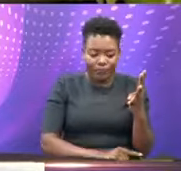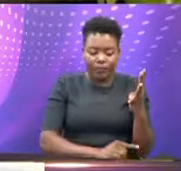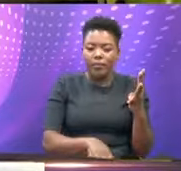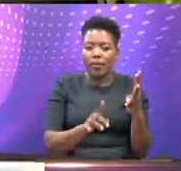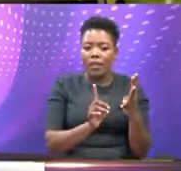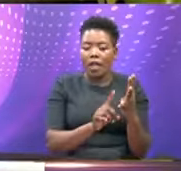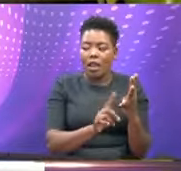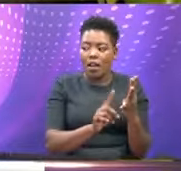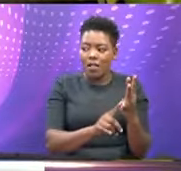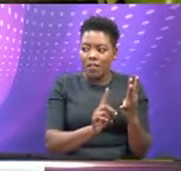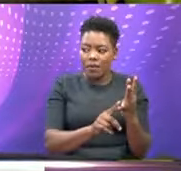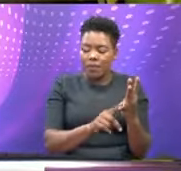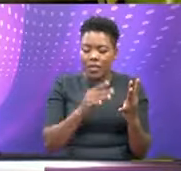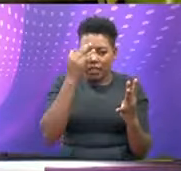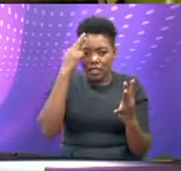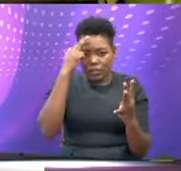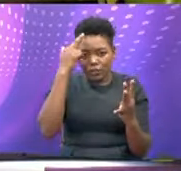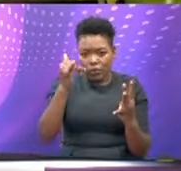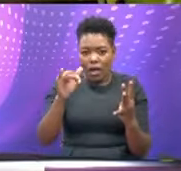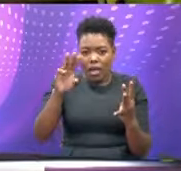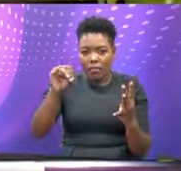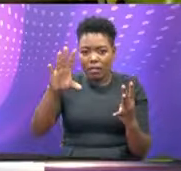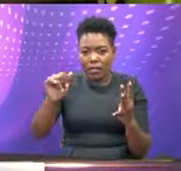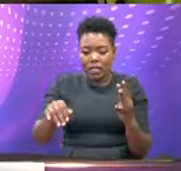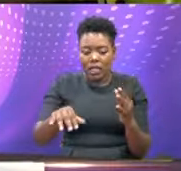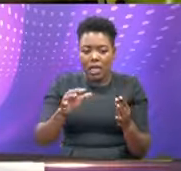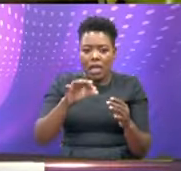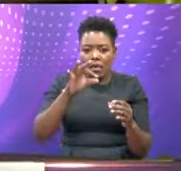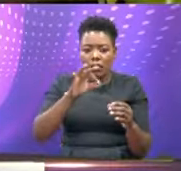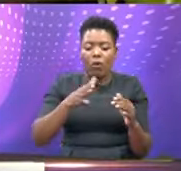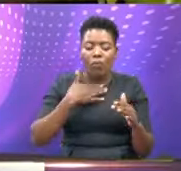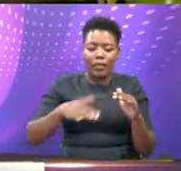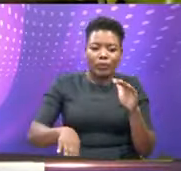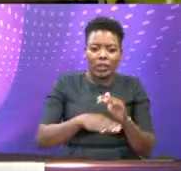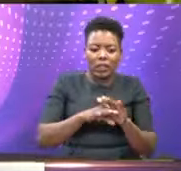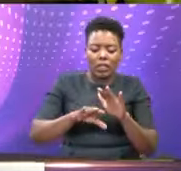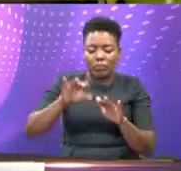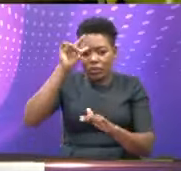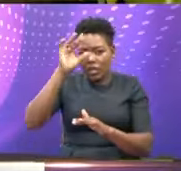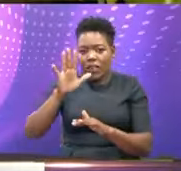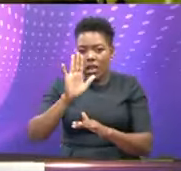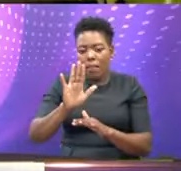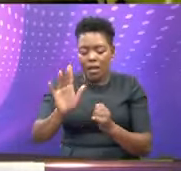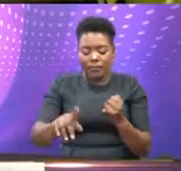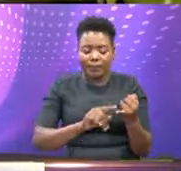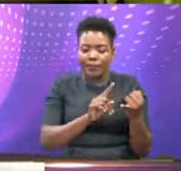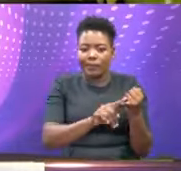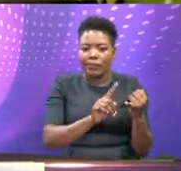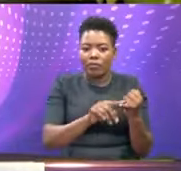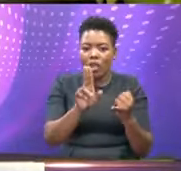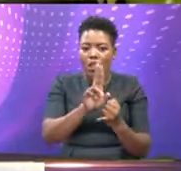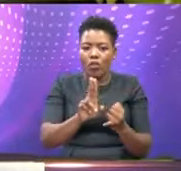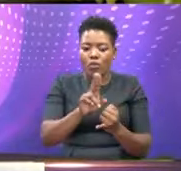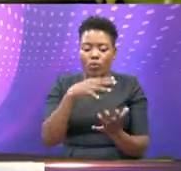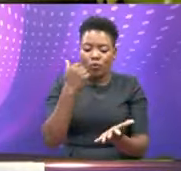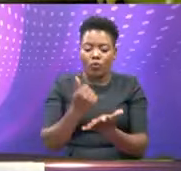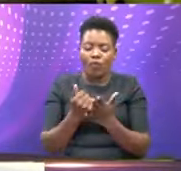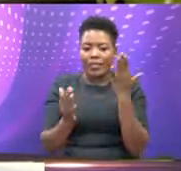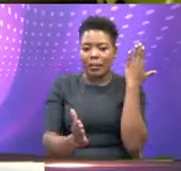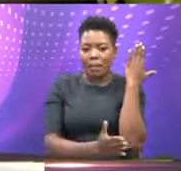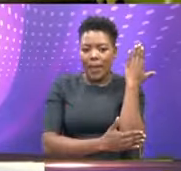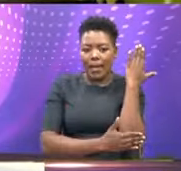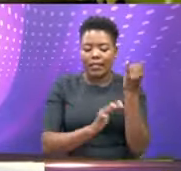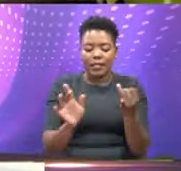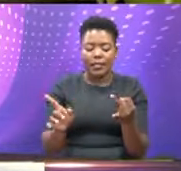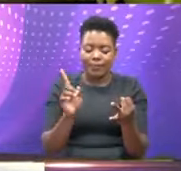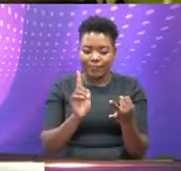mane omiyo County Assembly ma Kisii ogolo e apisi jalup gavana margi ne en tiyo marach kod apisi.